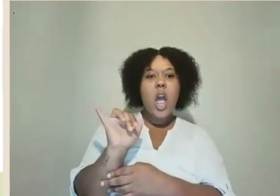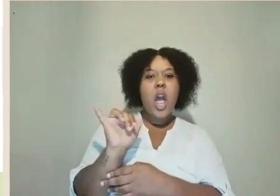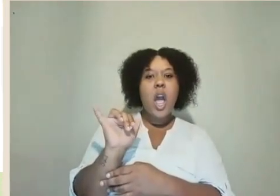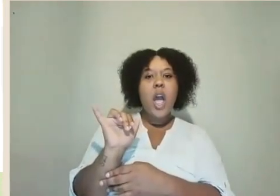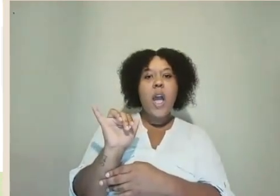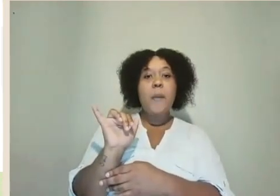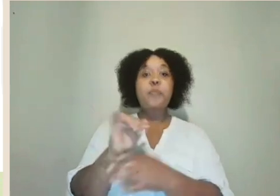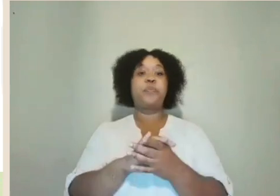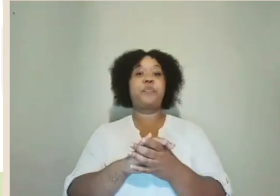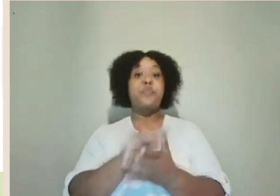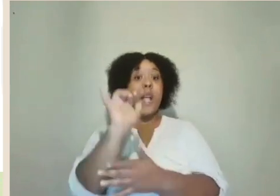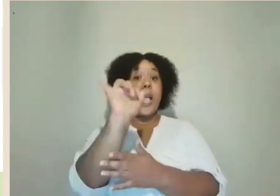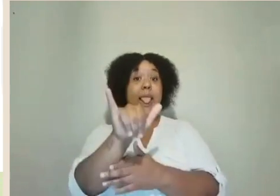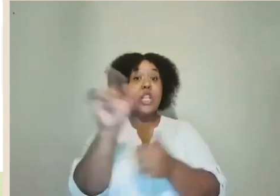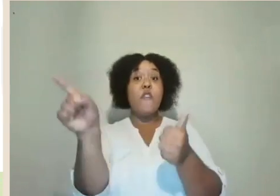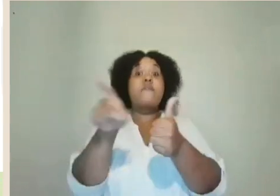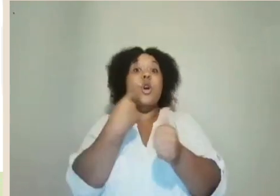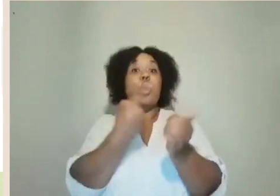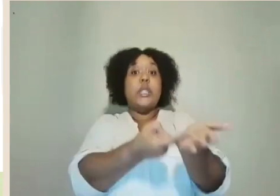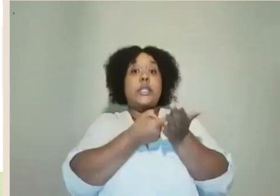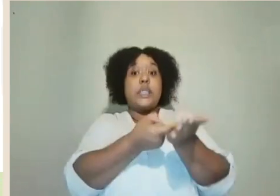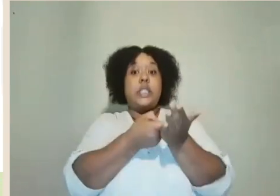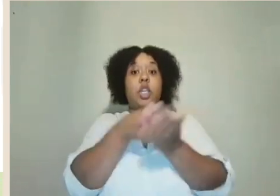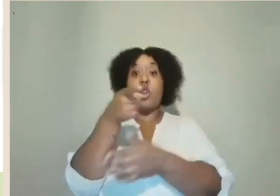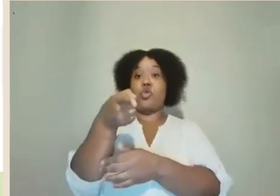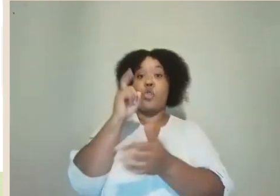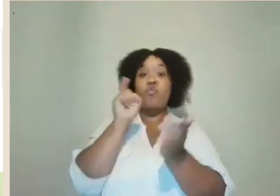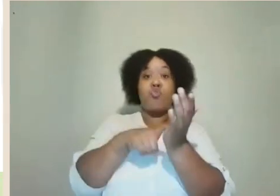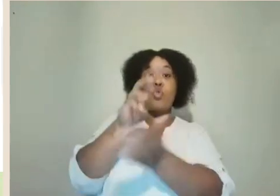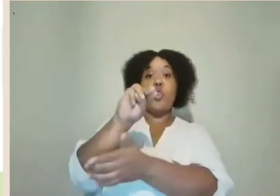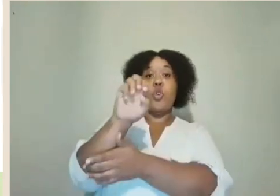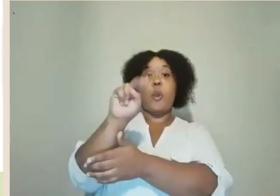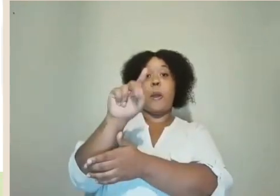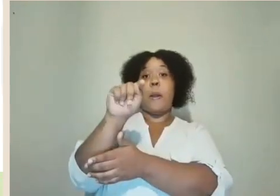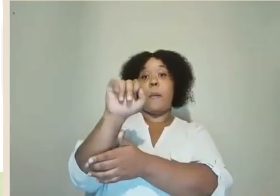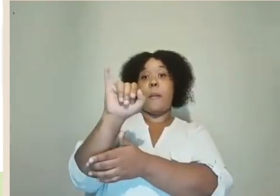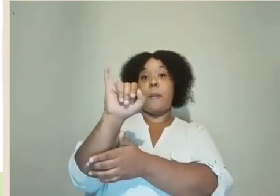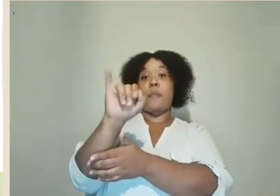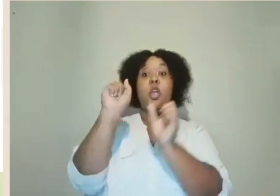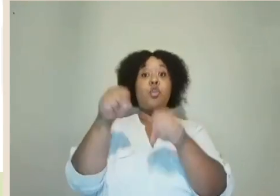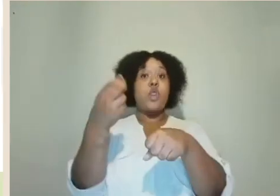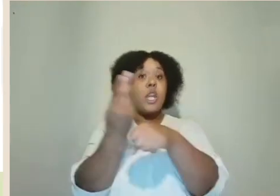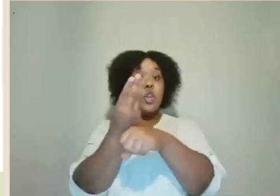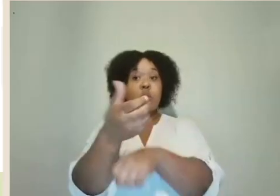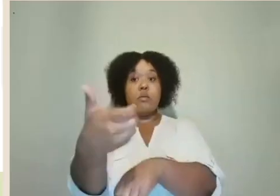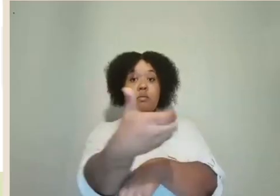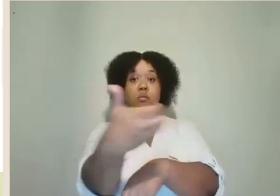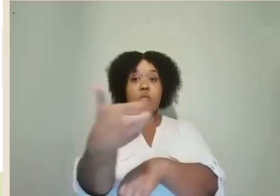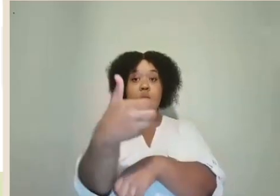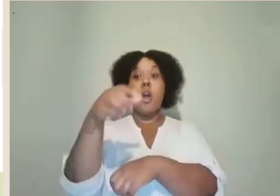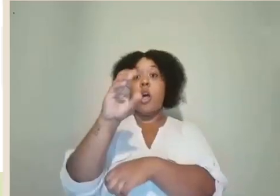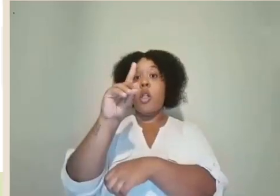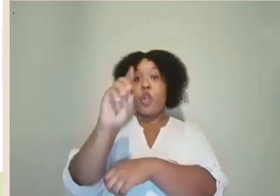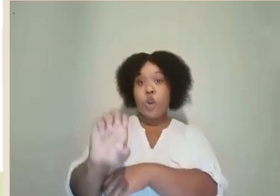our first discussion here. So we can see our Mentimedia here. You can scan the QR code to answer this question. You